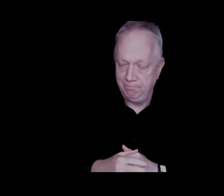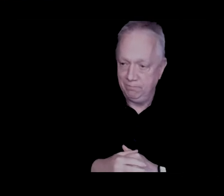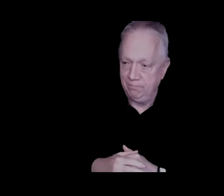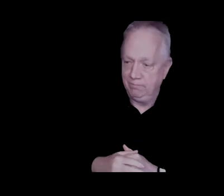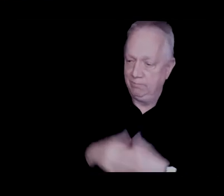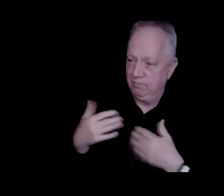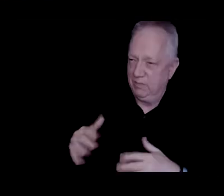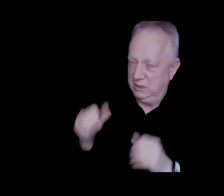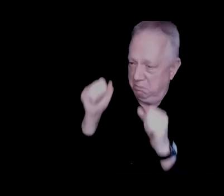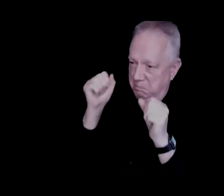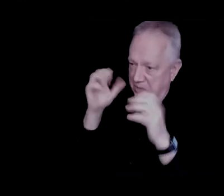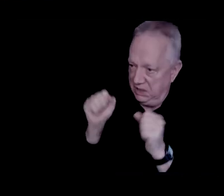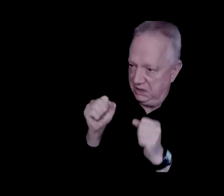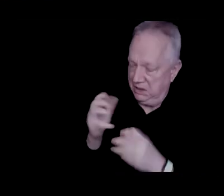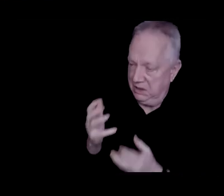That's amazing.